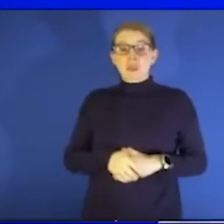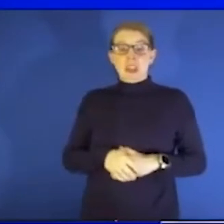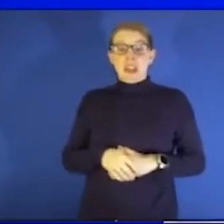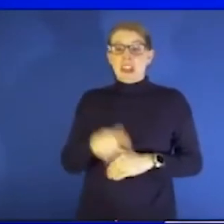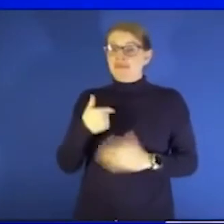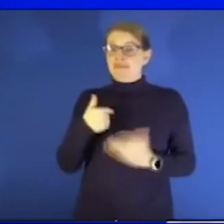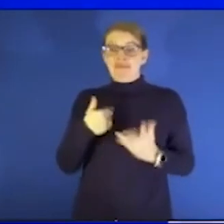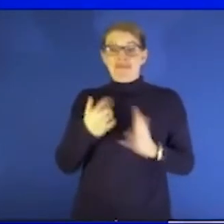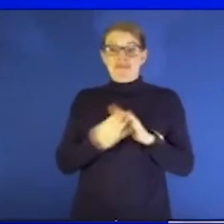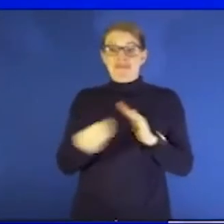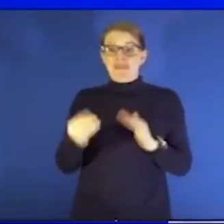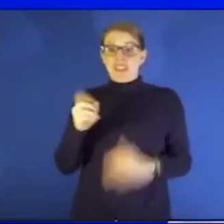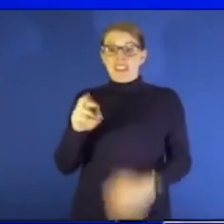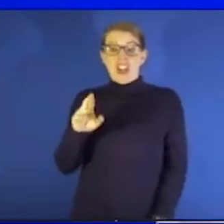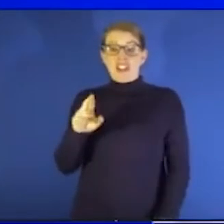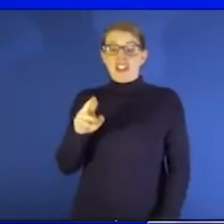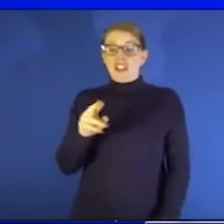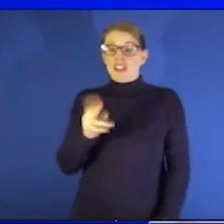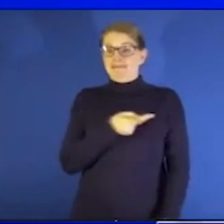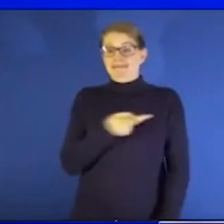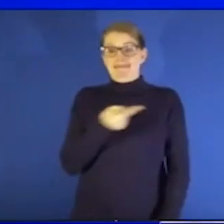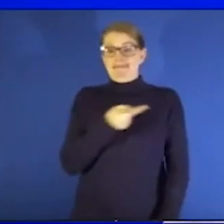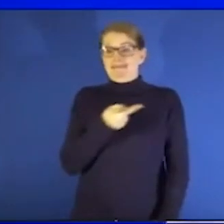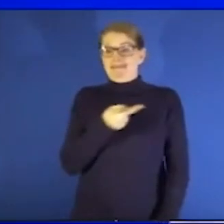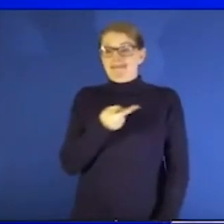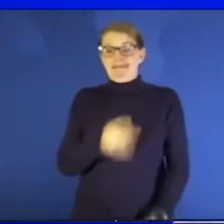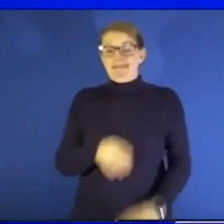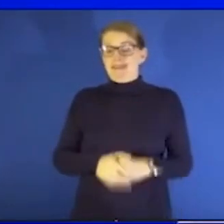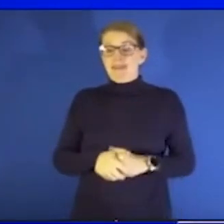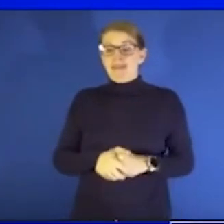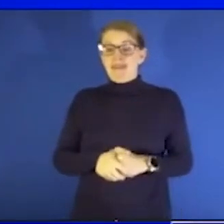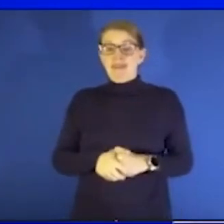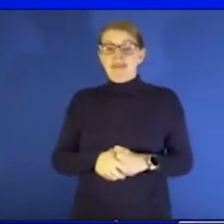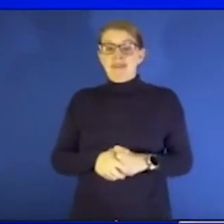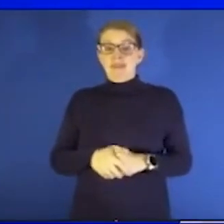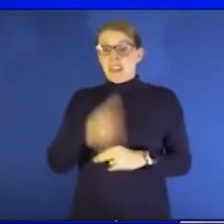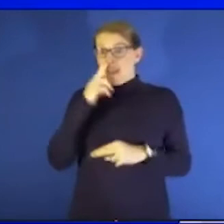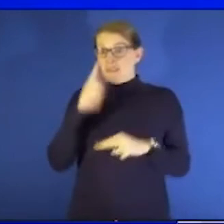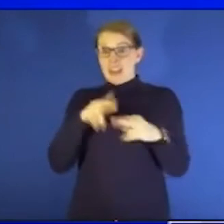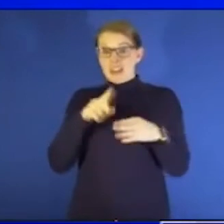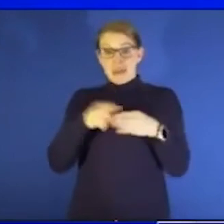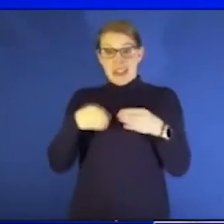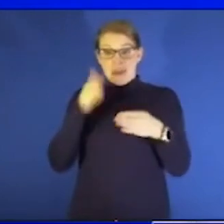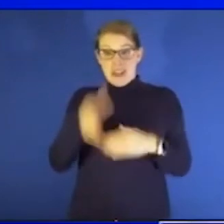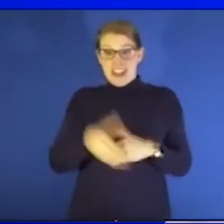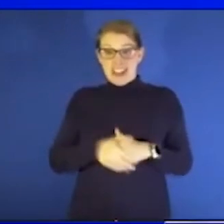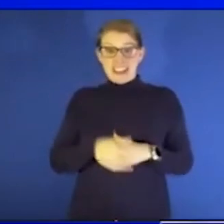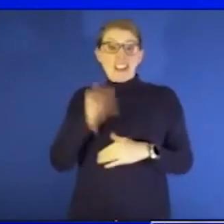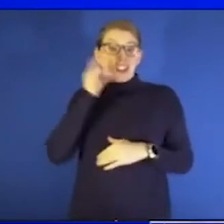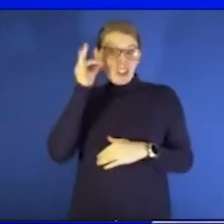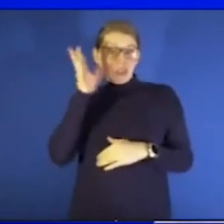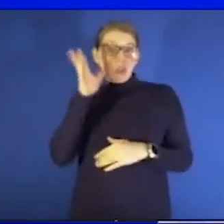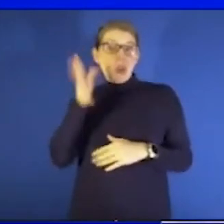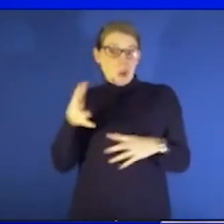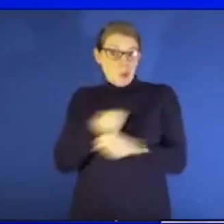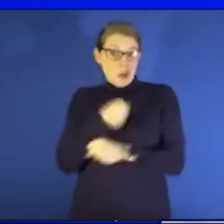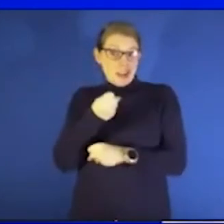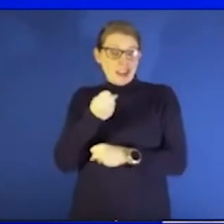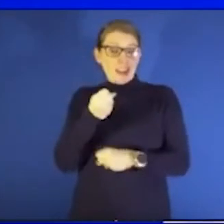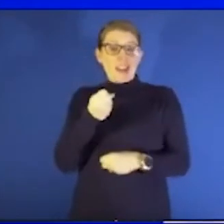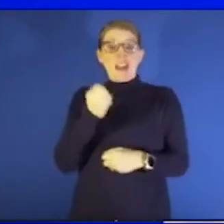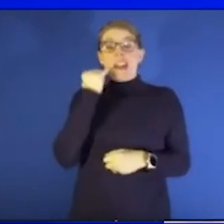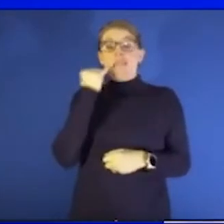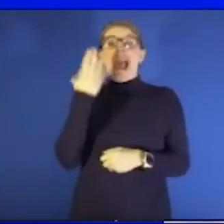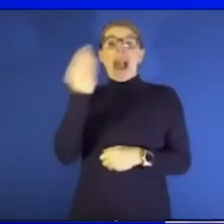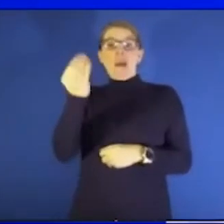Steitz's, Dr. Myers' points. It's going to be a fun weekend. Chiefs are going to win. If you're going out, think about